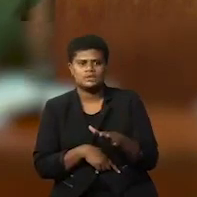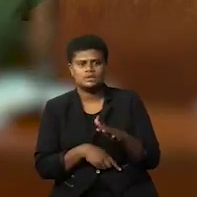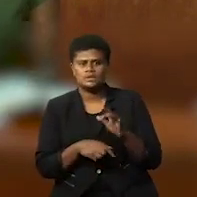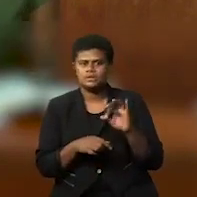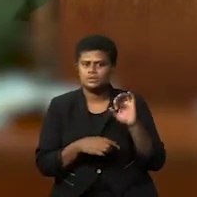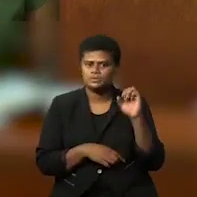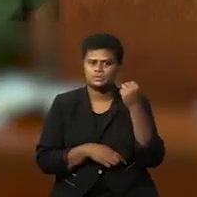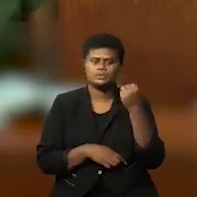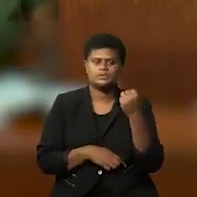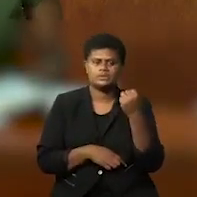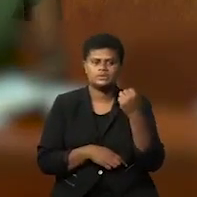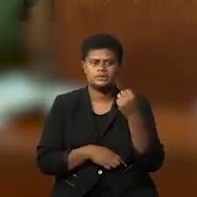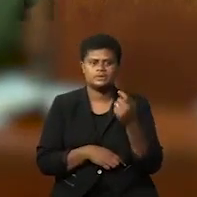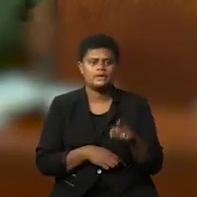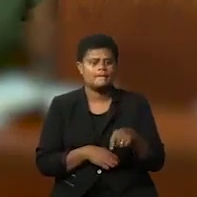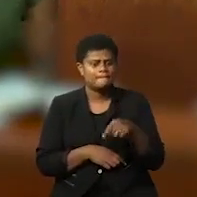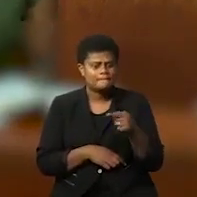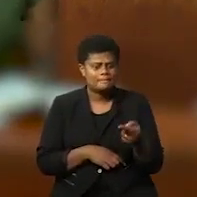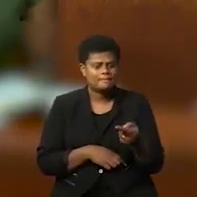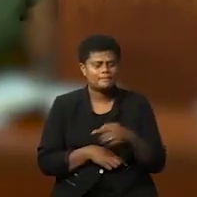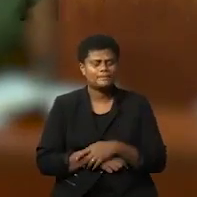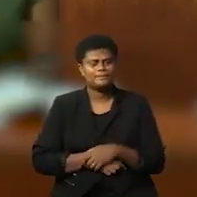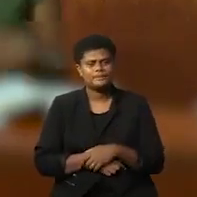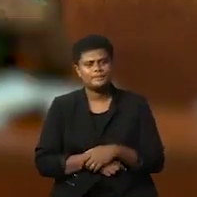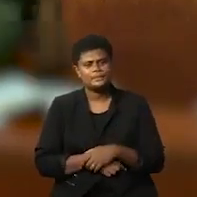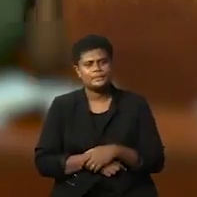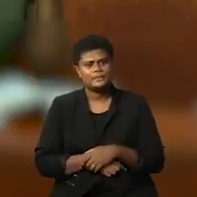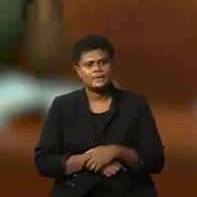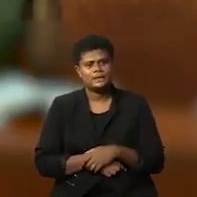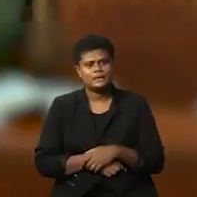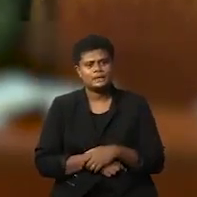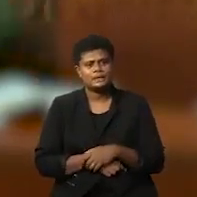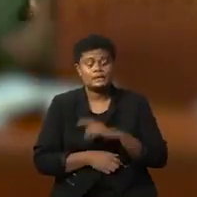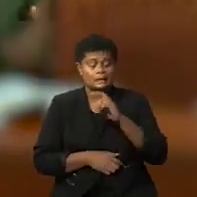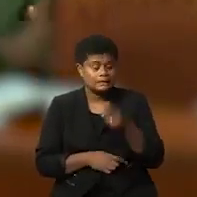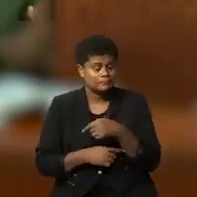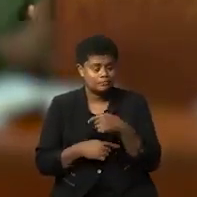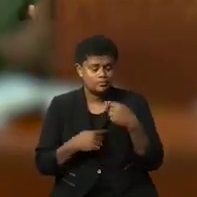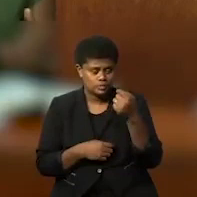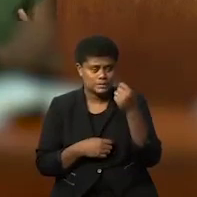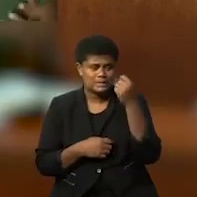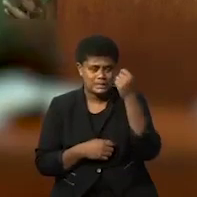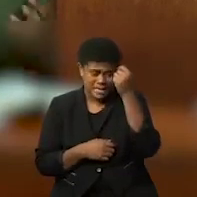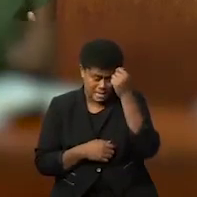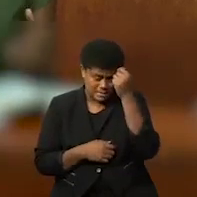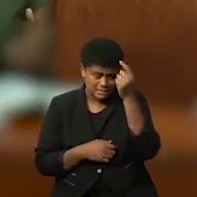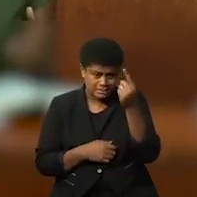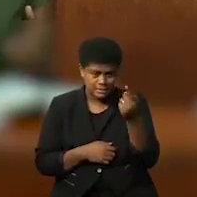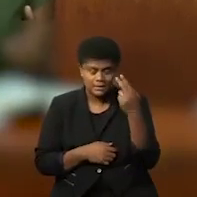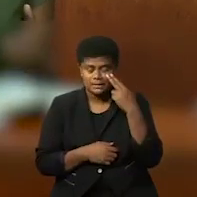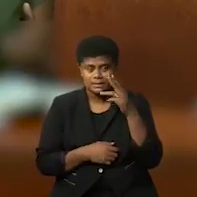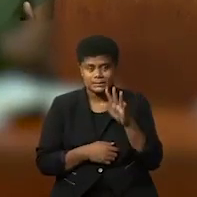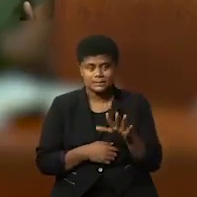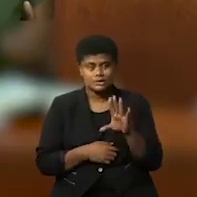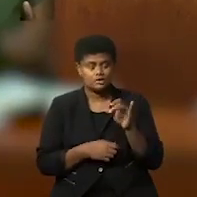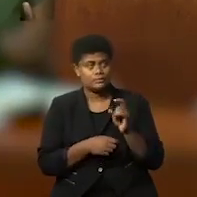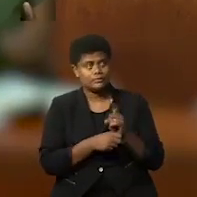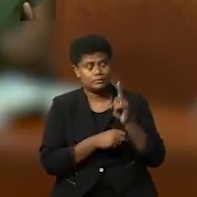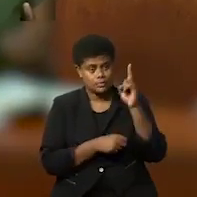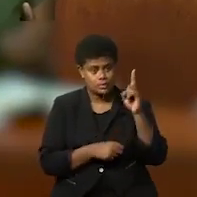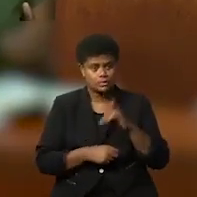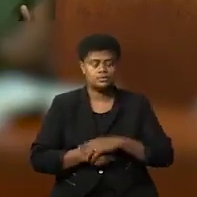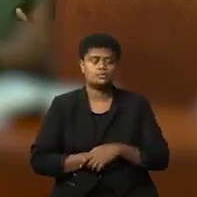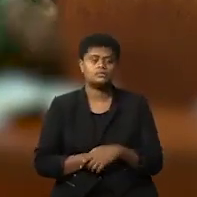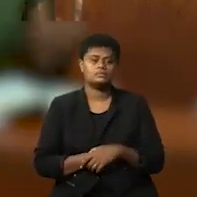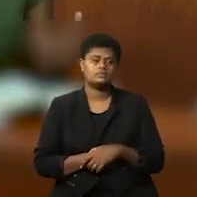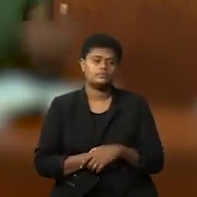righteousness. And that, to me, is, I think when we truly understand the nature of God, we will see the judgment as